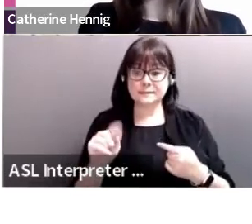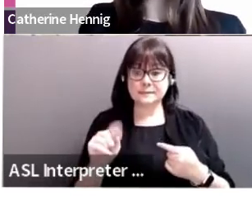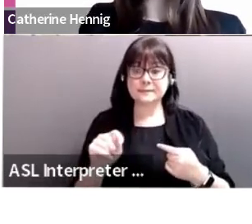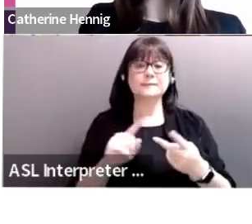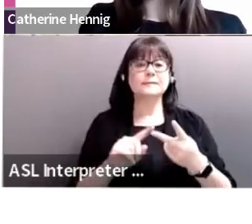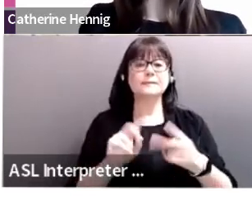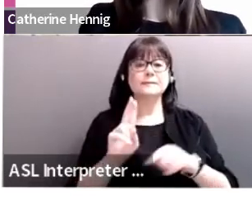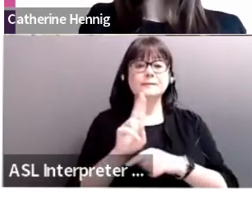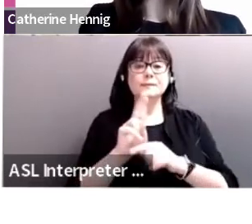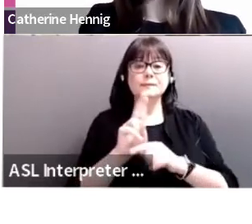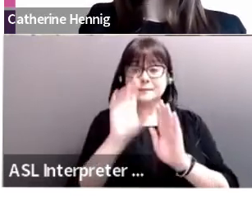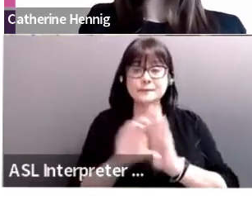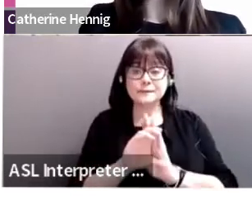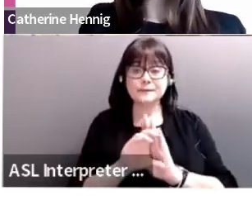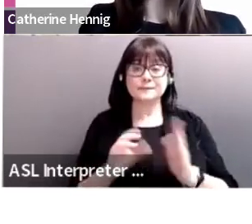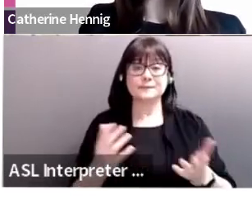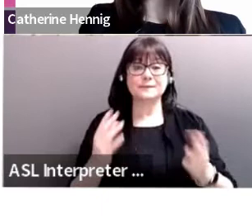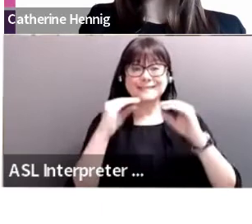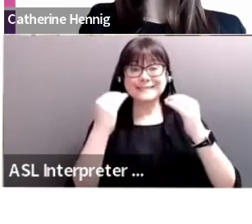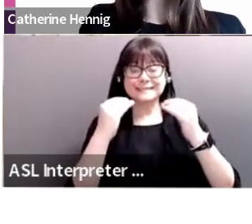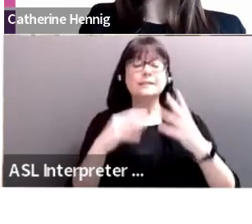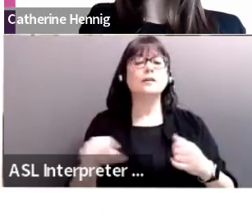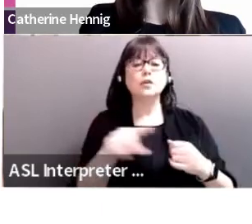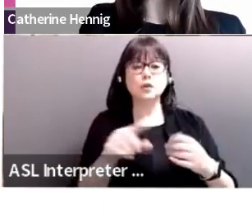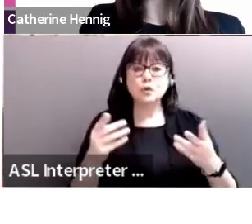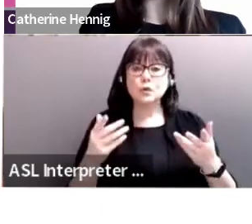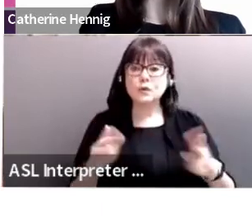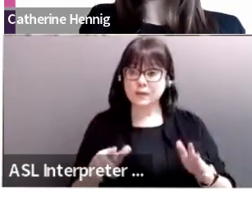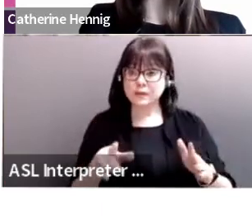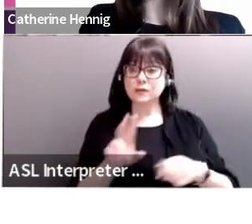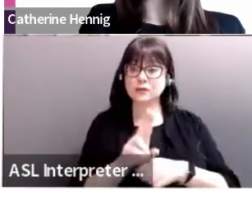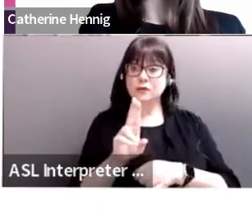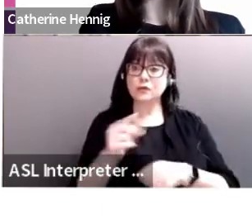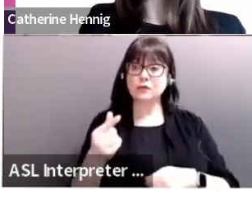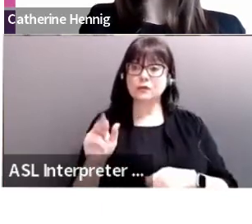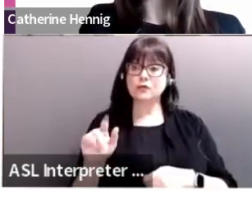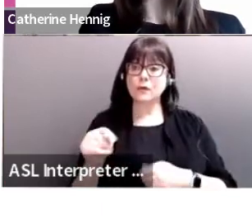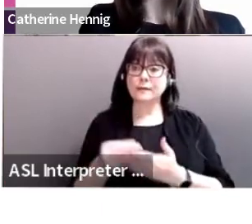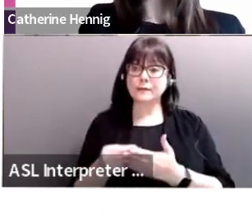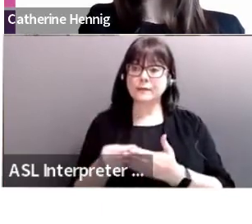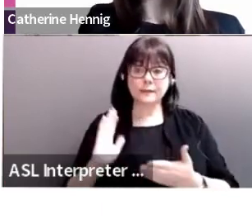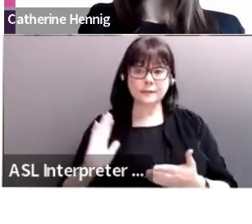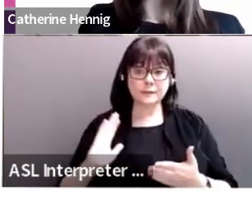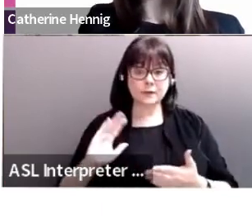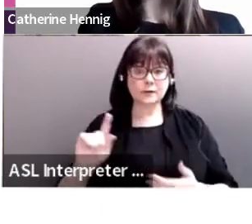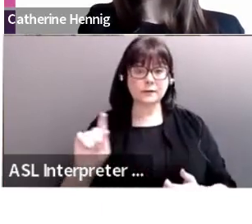in the chat or putting your answer in the chat. But has anybody here actually ever utilized grant funding before?